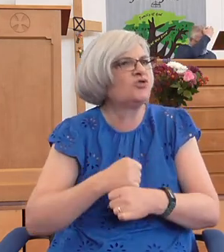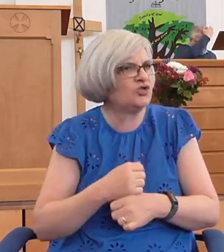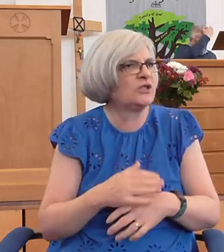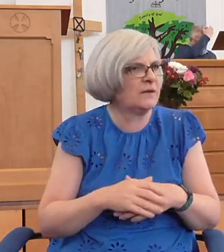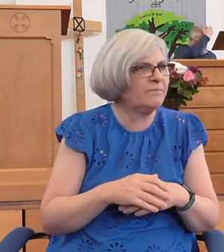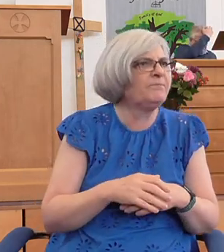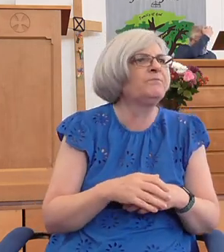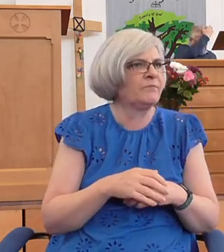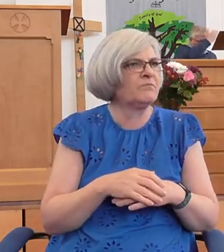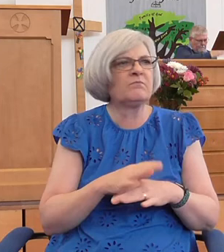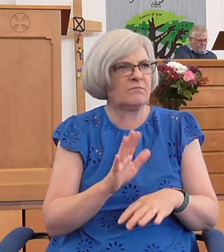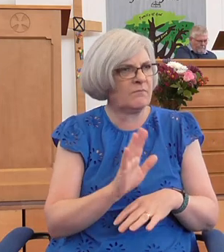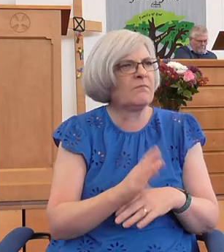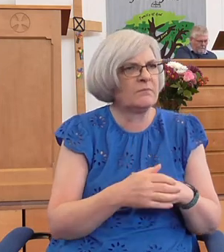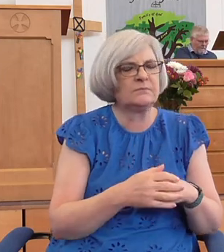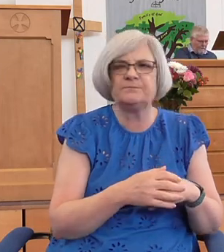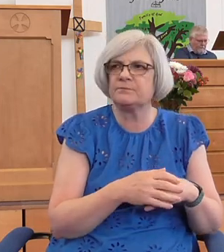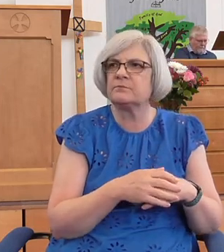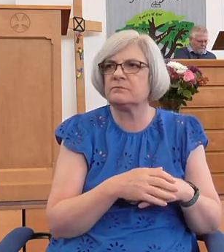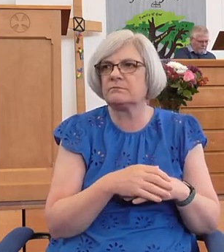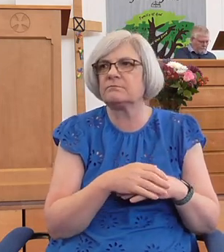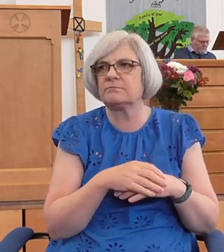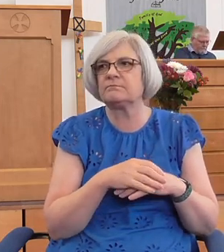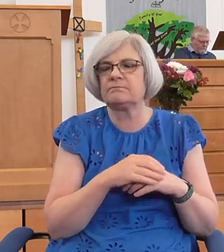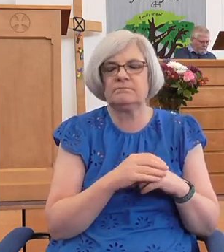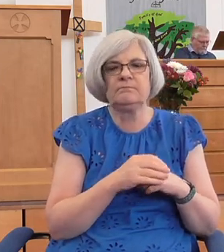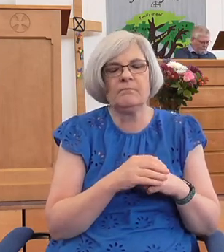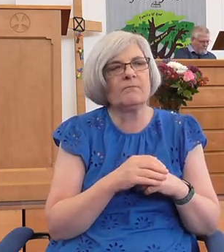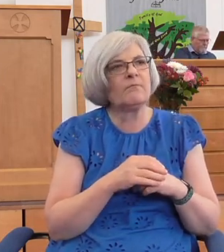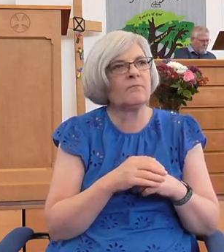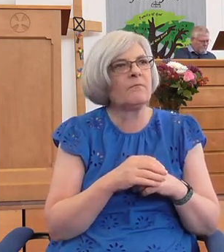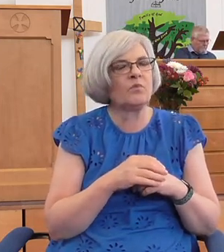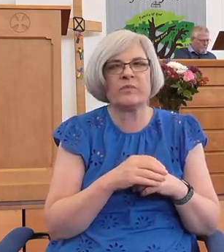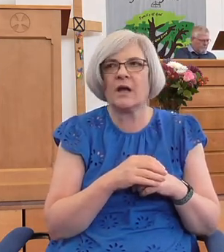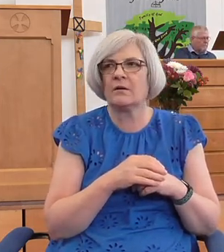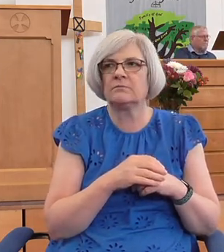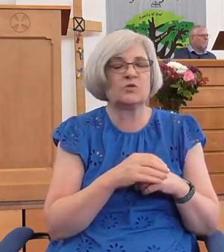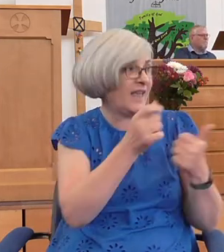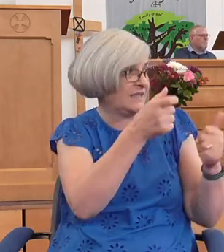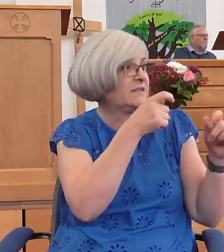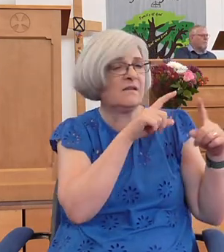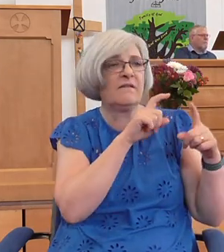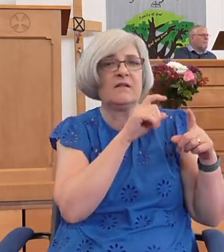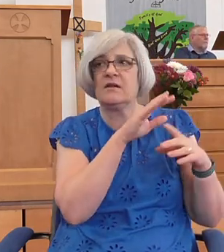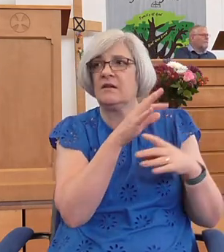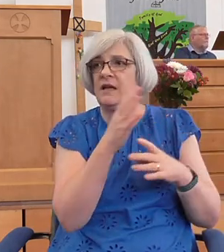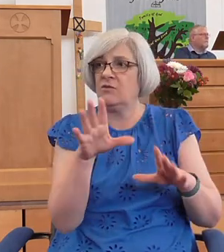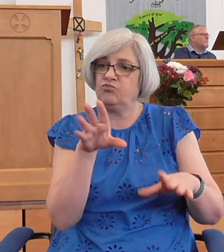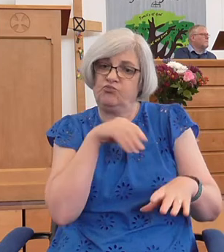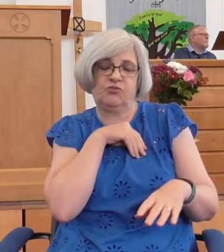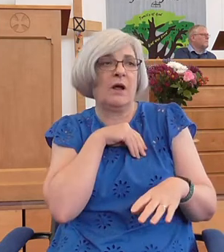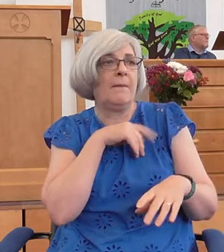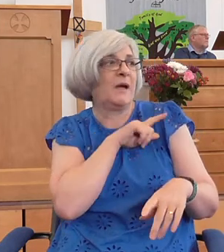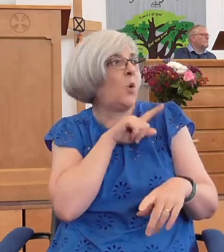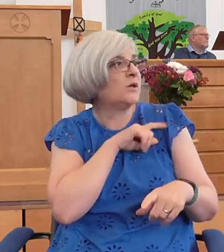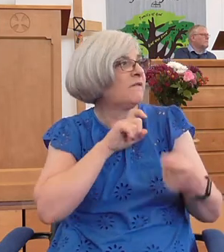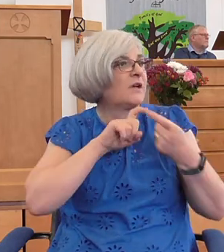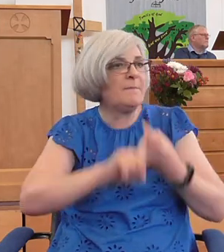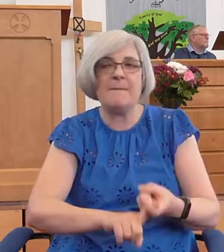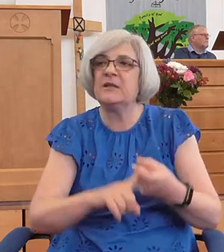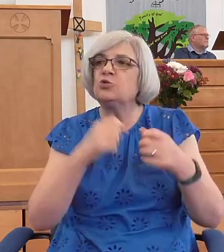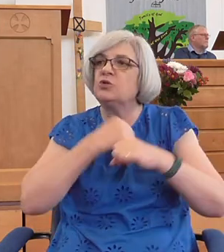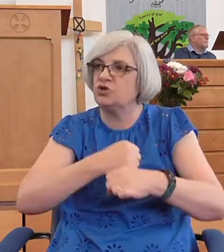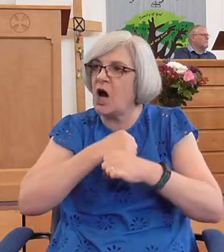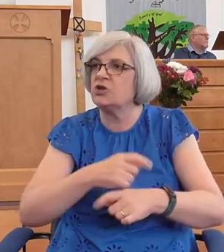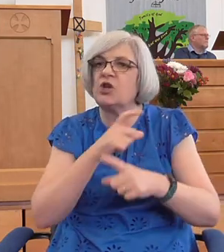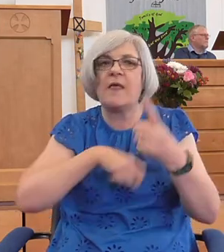And that is for commitment to the BB, the church and the community. Well done, Craig. Hannah, where are you? Do you remember when you used to